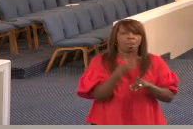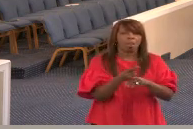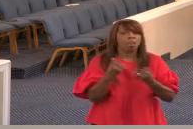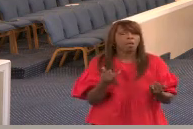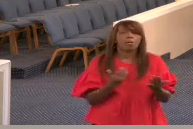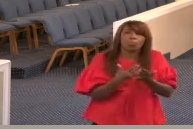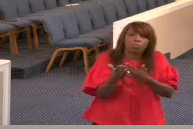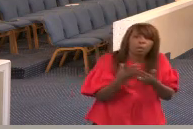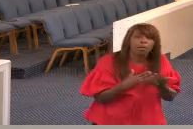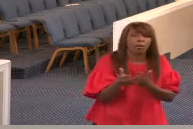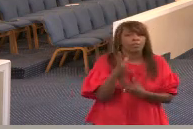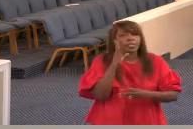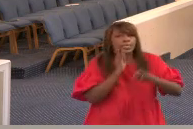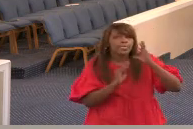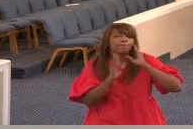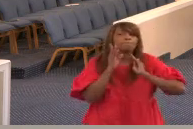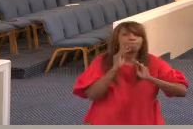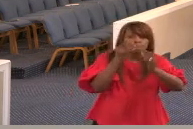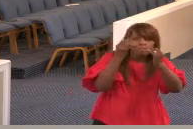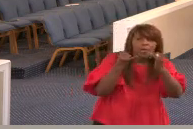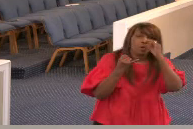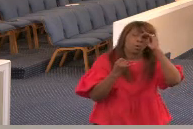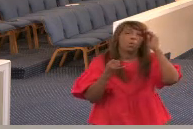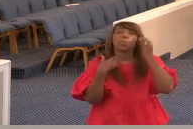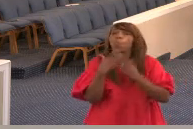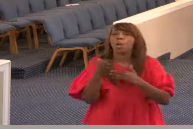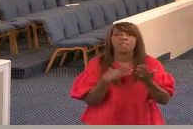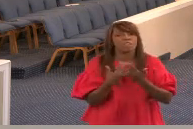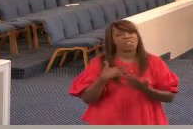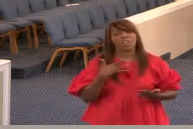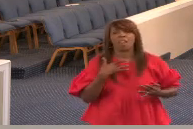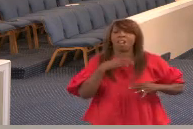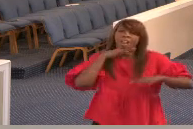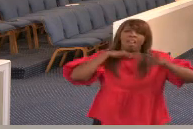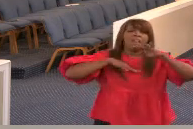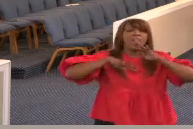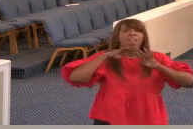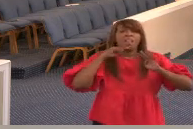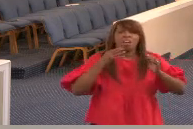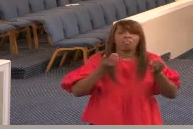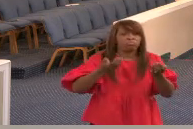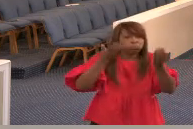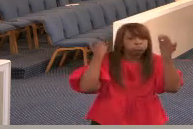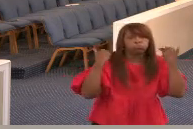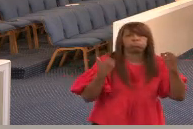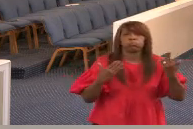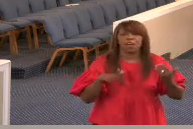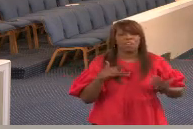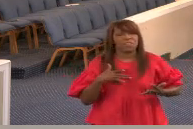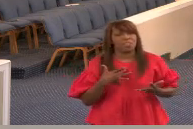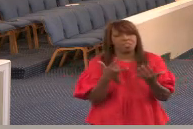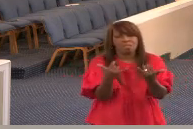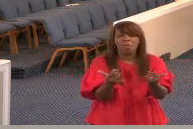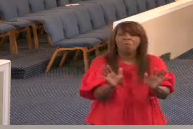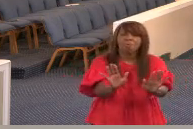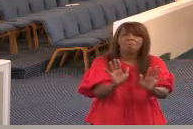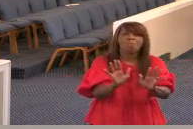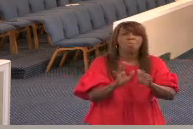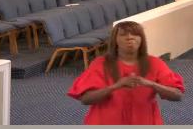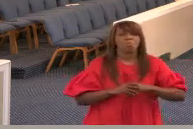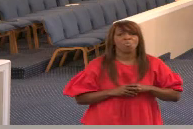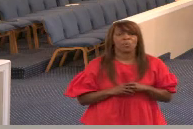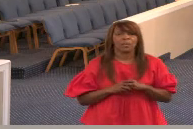Whatever storm you may find yourself in, whatever frustration or uncertainty that is at your doorstep,